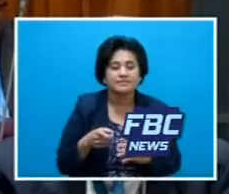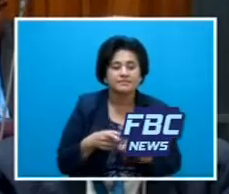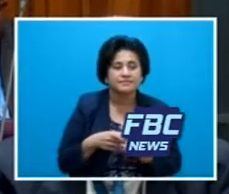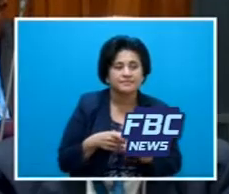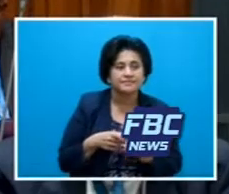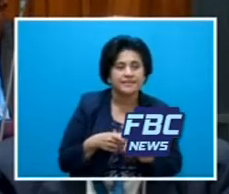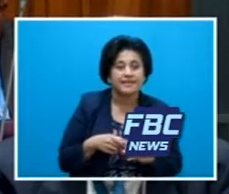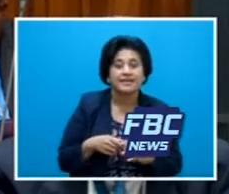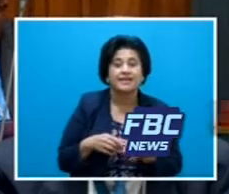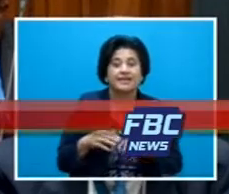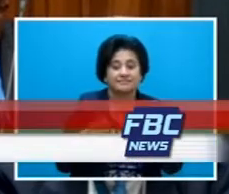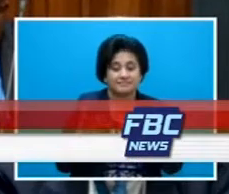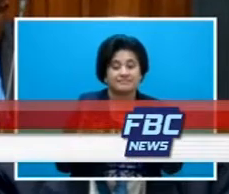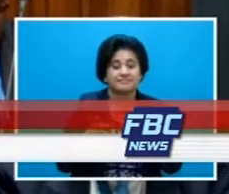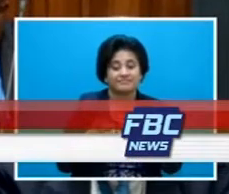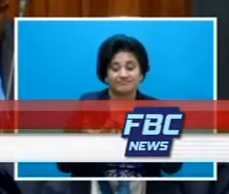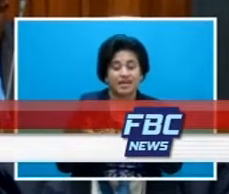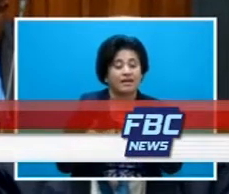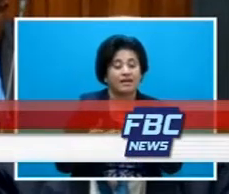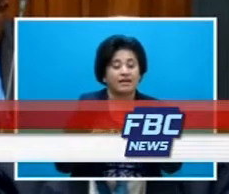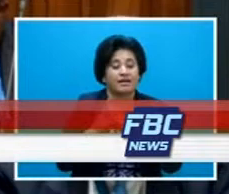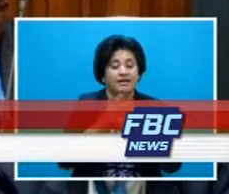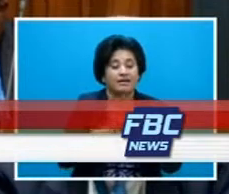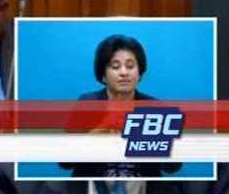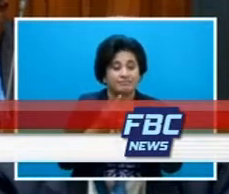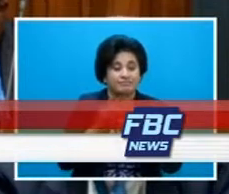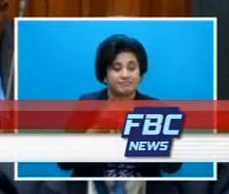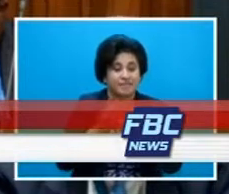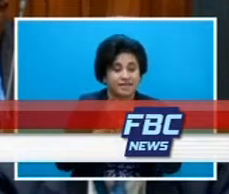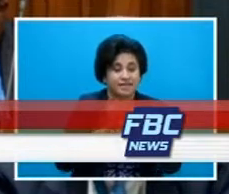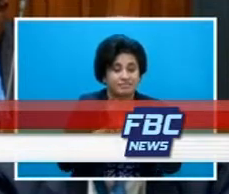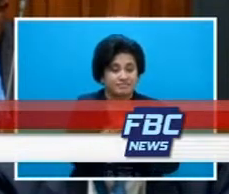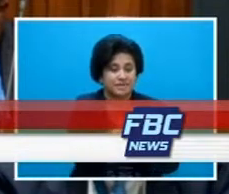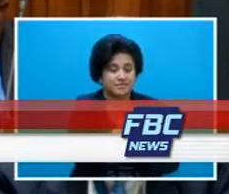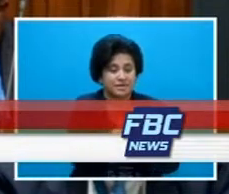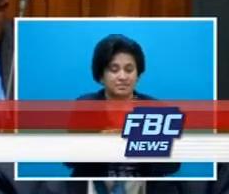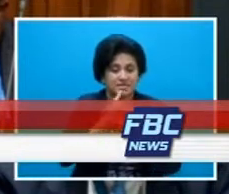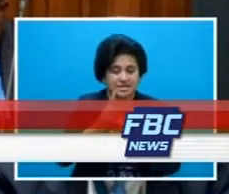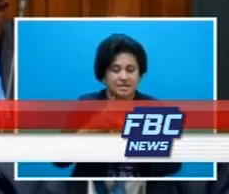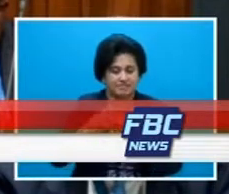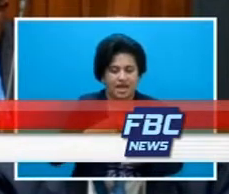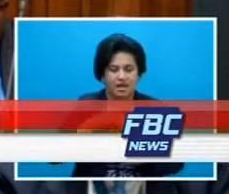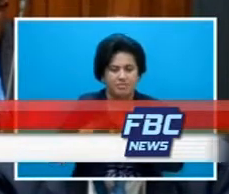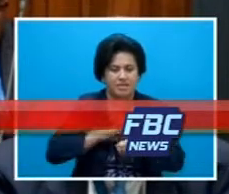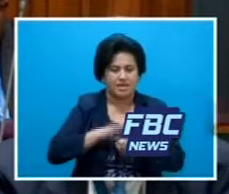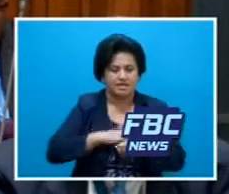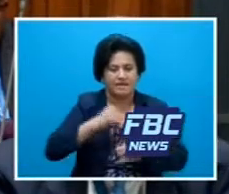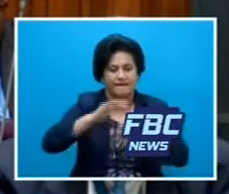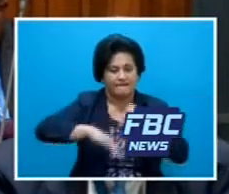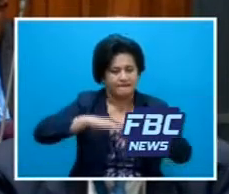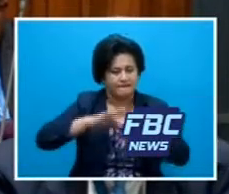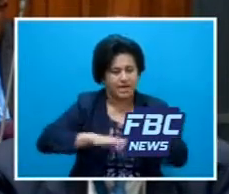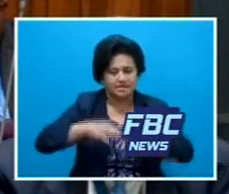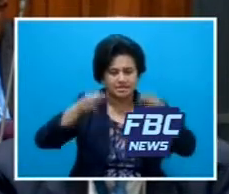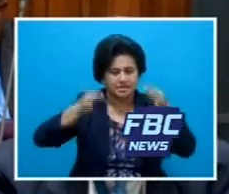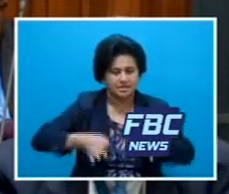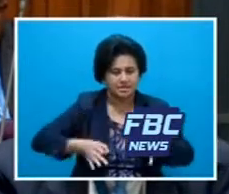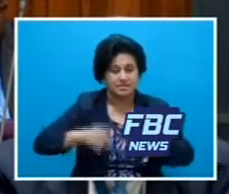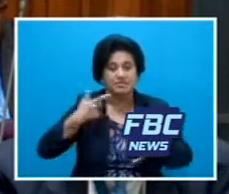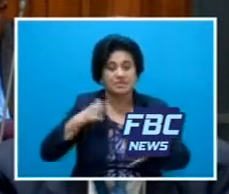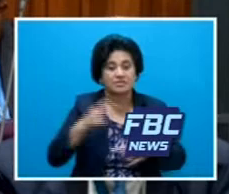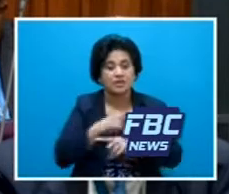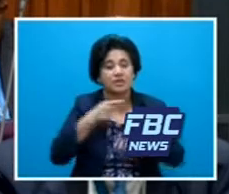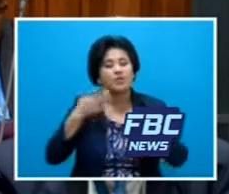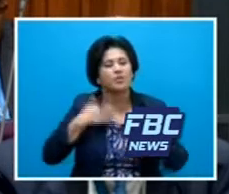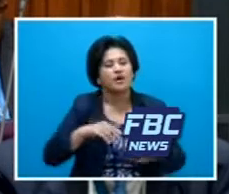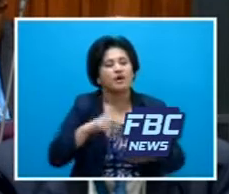The buck stops with him, and that is why I joined a fellow loyal members of the opposition calling his resignation. He